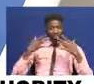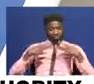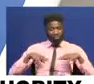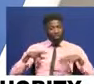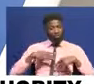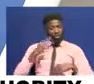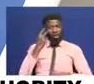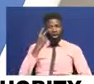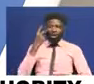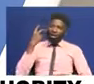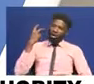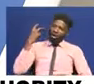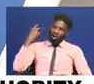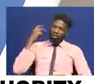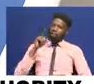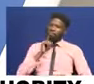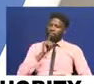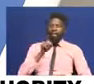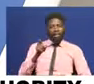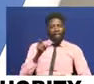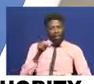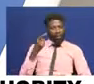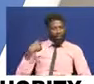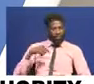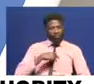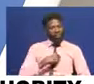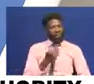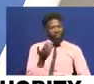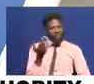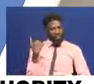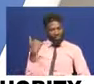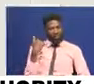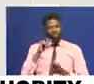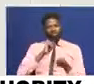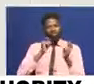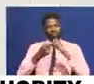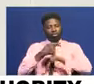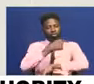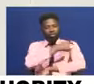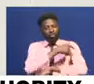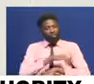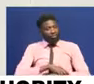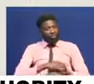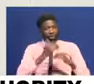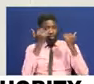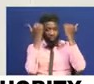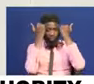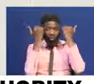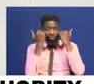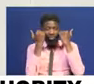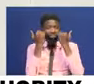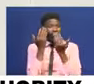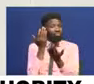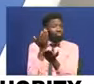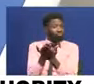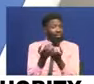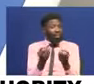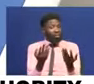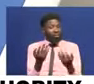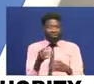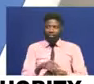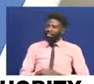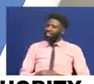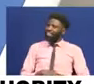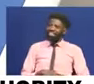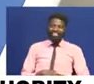point. This is where we changed healthcare financing and we made a difference for people in this country. How many legal battles are you dealing with? I can't count. In fact, at the beginning,